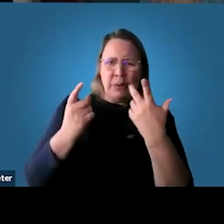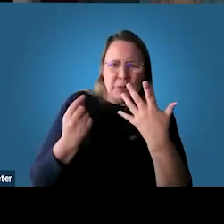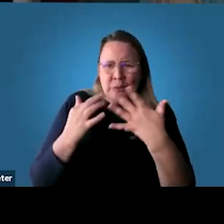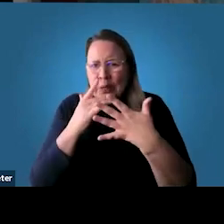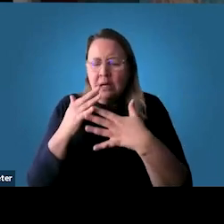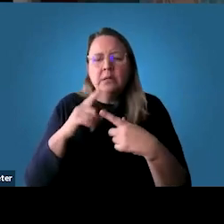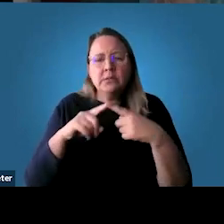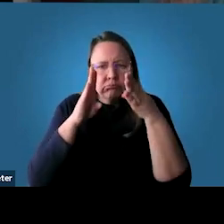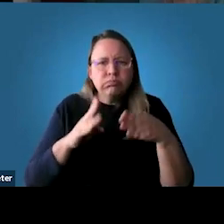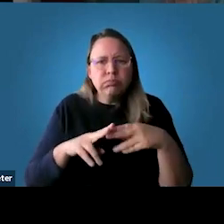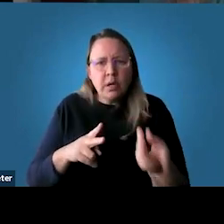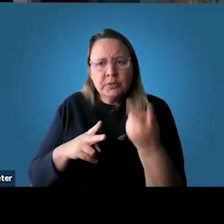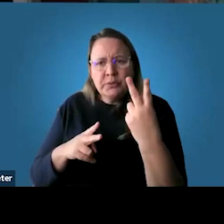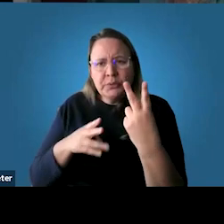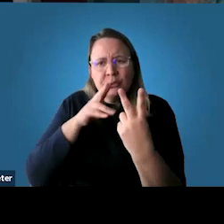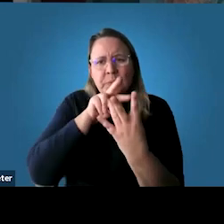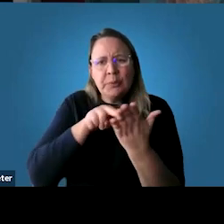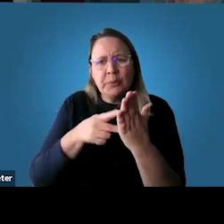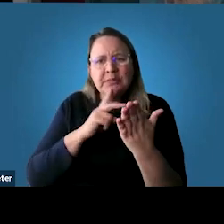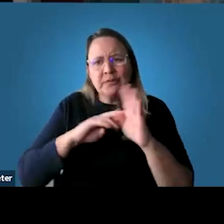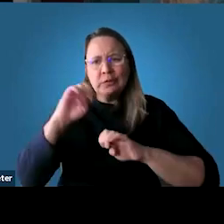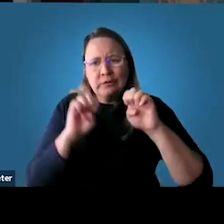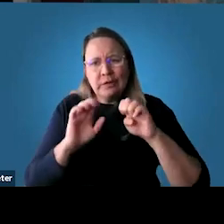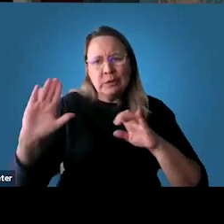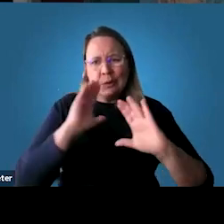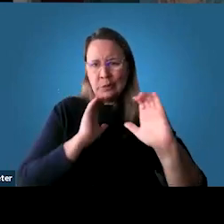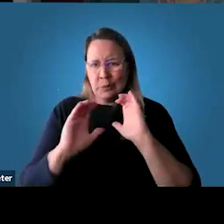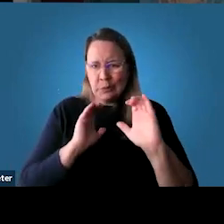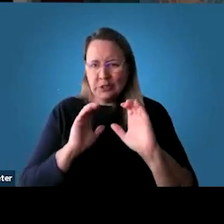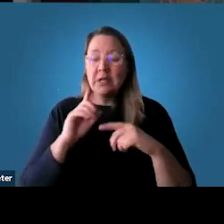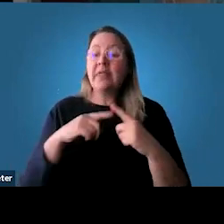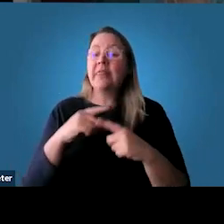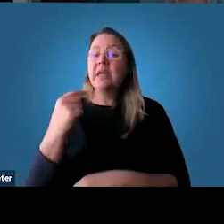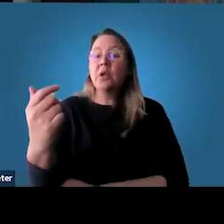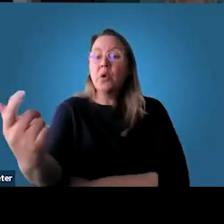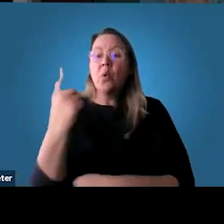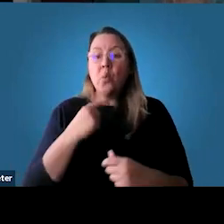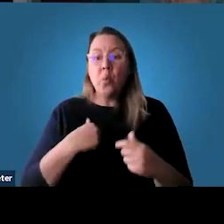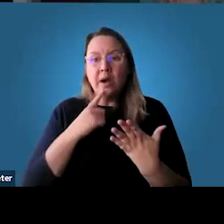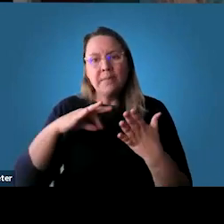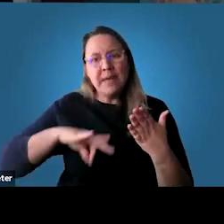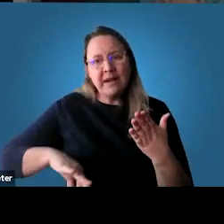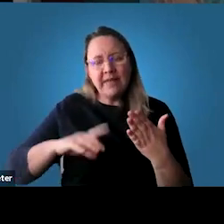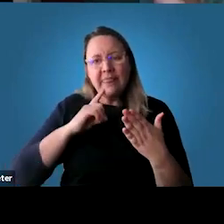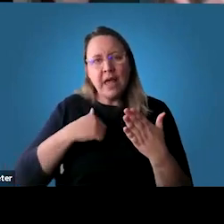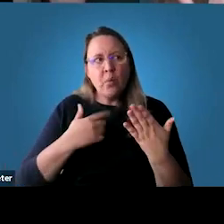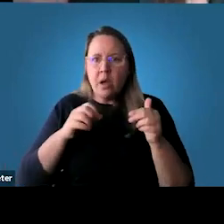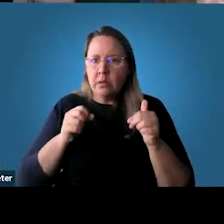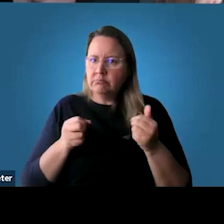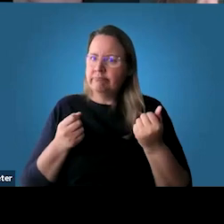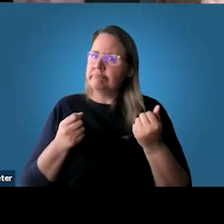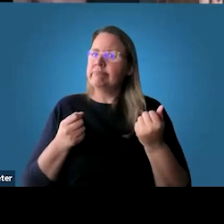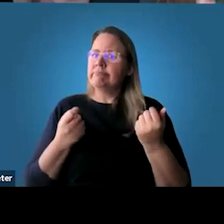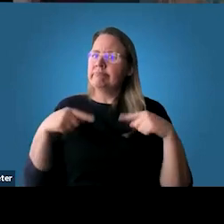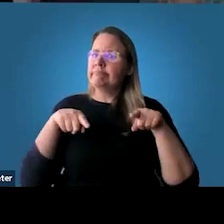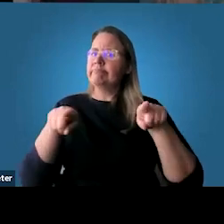zero in on two main purposes of evaluating your communications, and then one bonus benefit that is really aligned with this